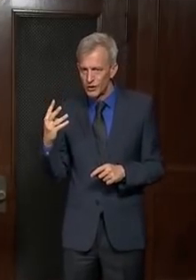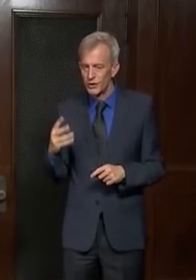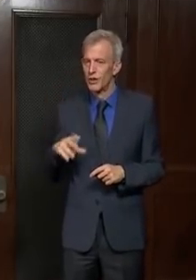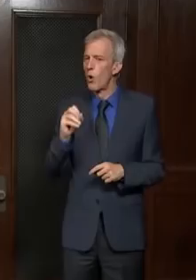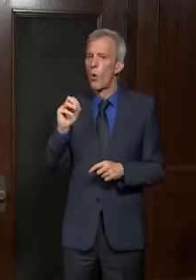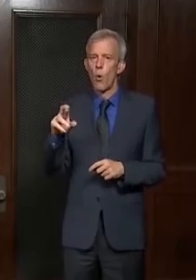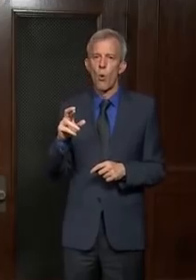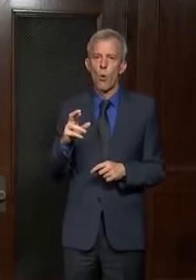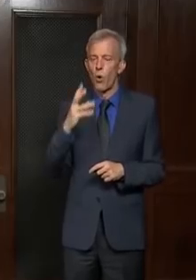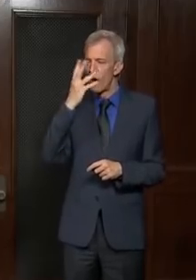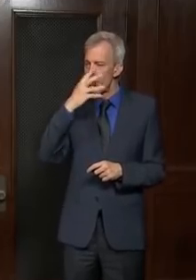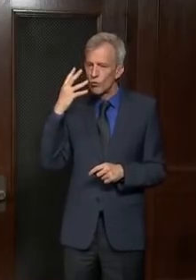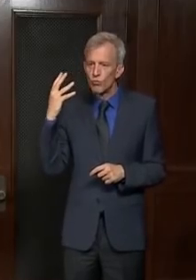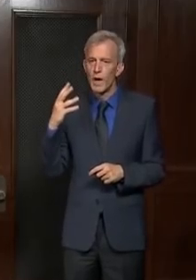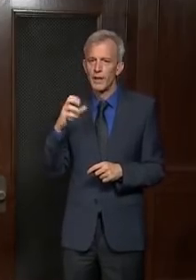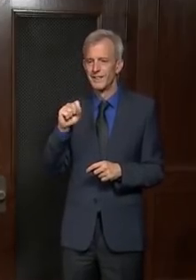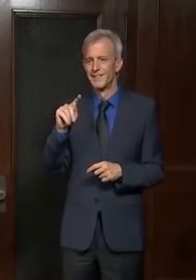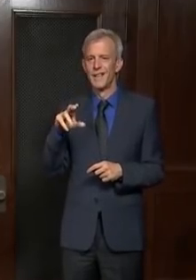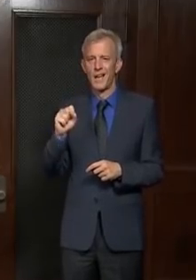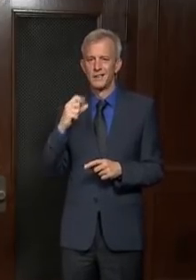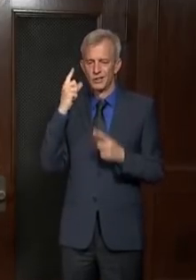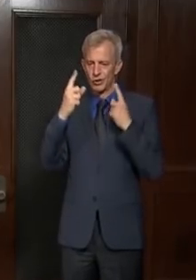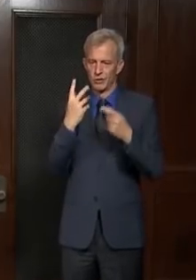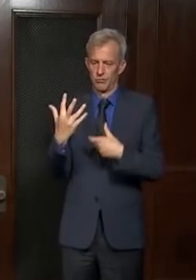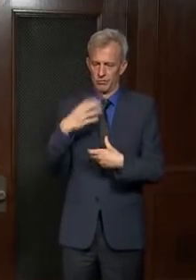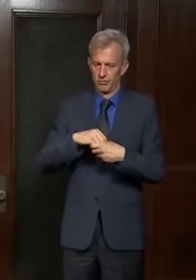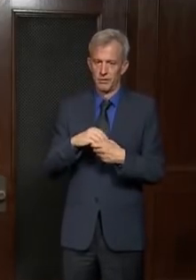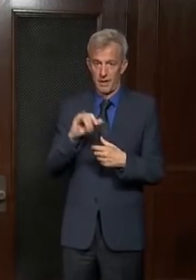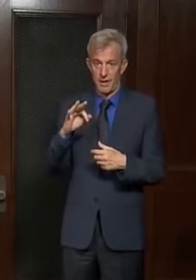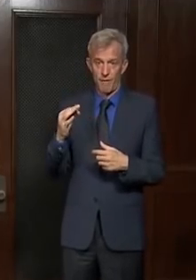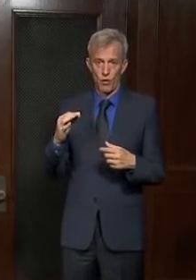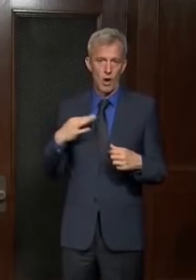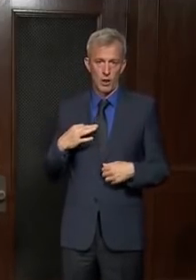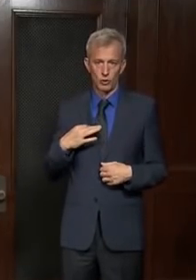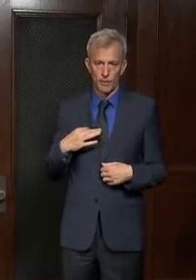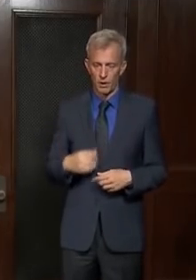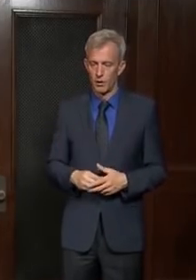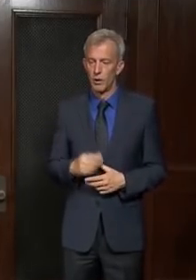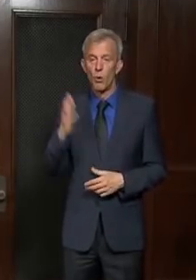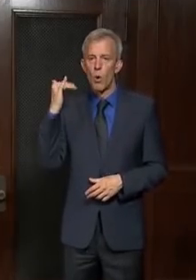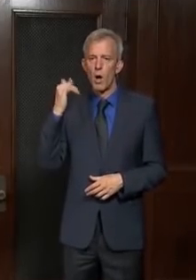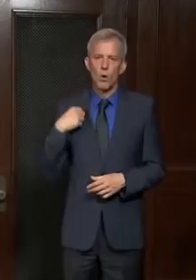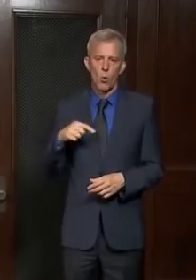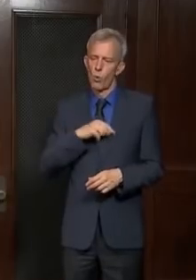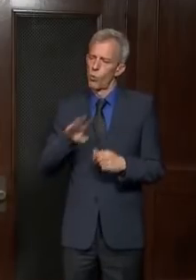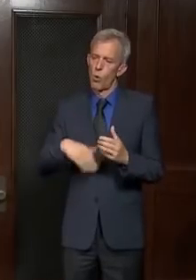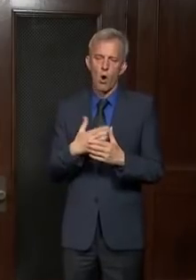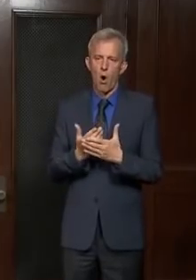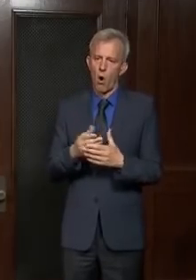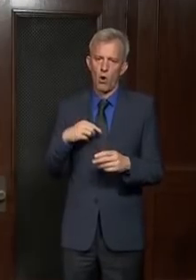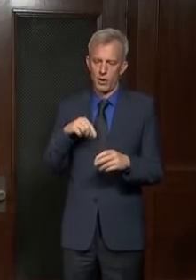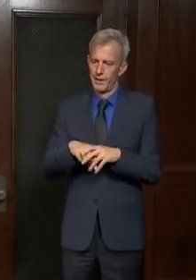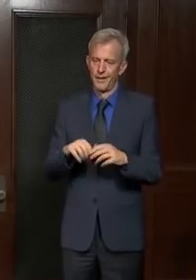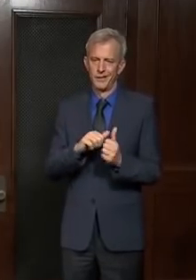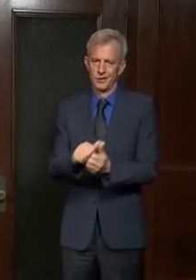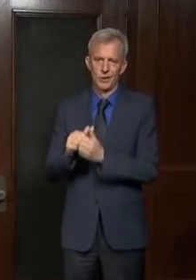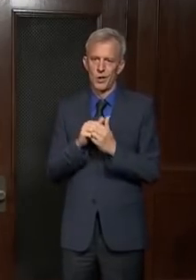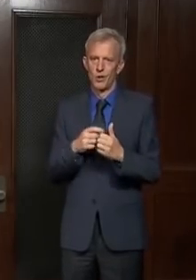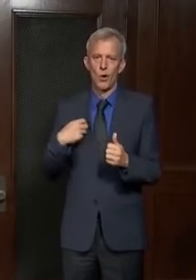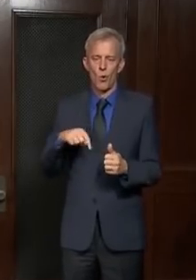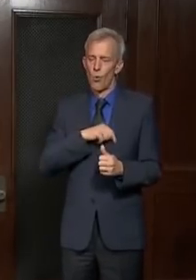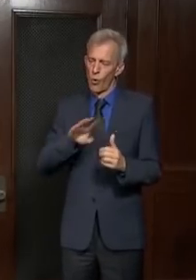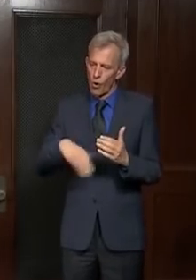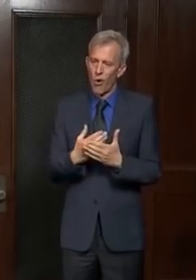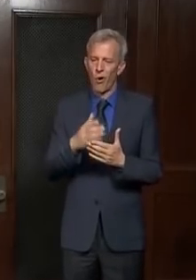will immigration status be considered in determining eligibility, because we're all in this together. We are all